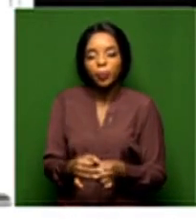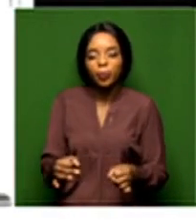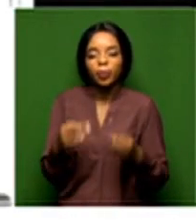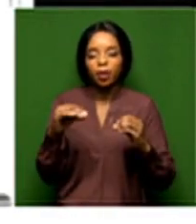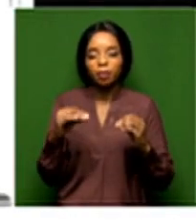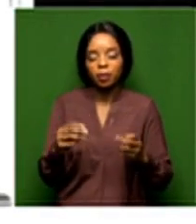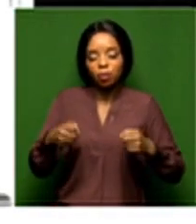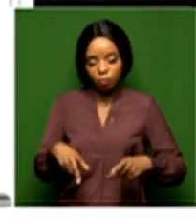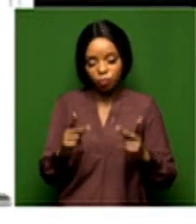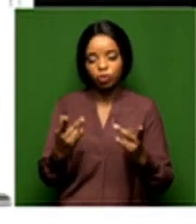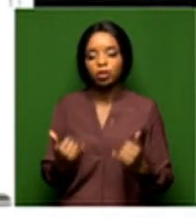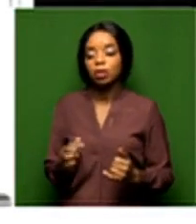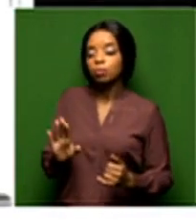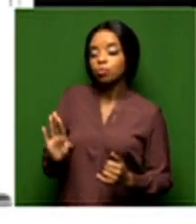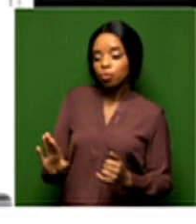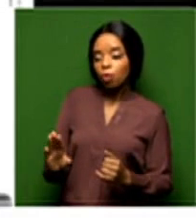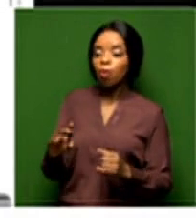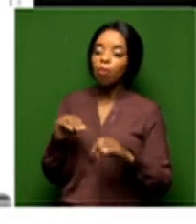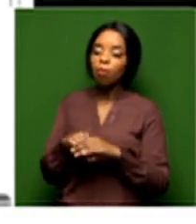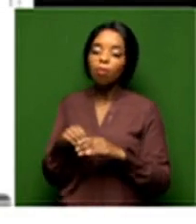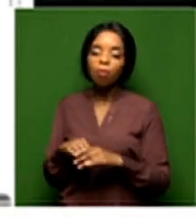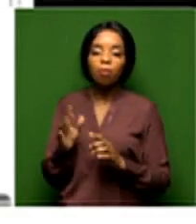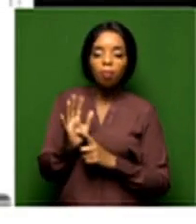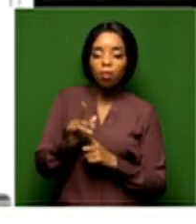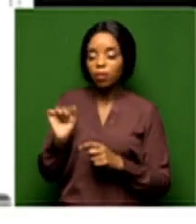your content. Just send us an email at